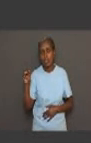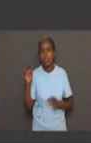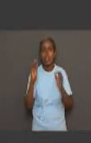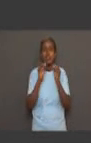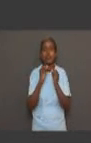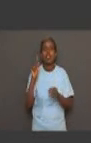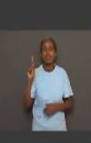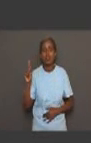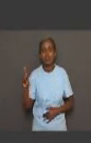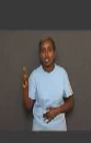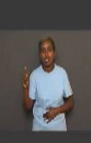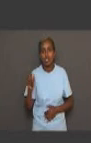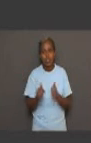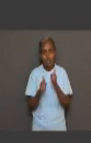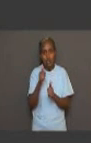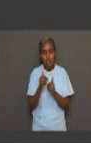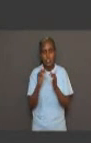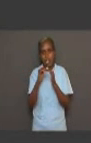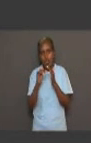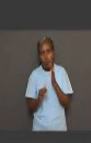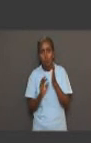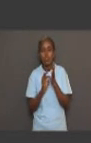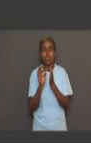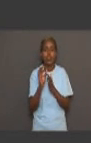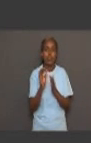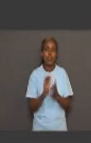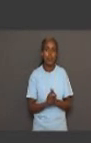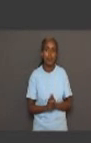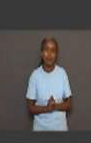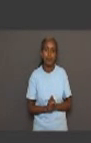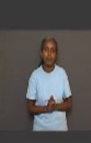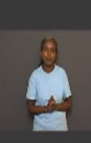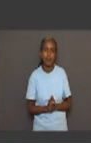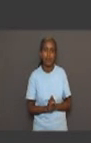n plus 1, which is an odd number.